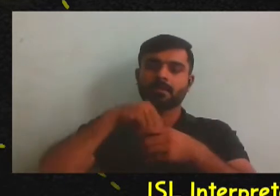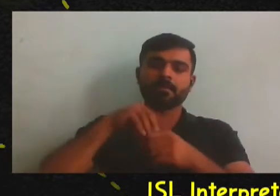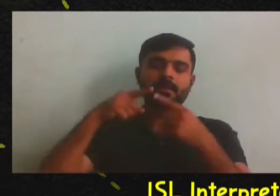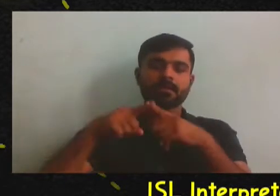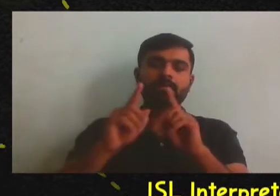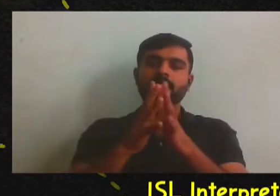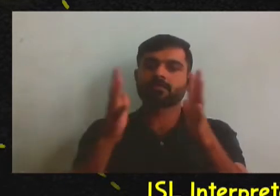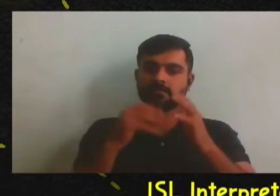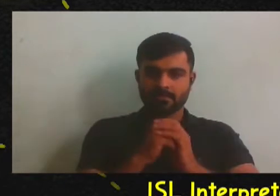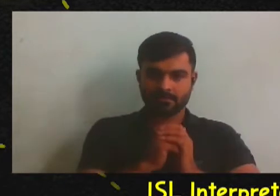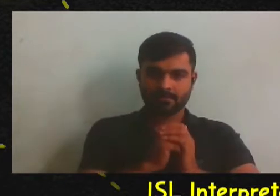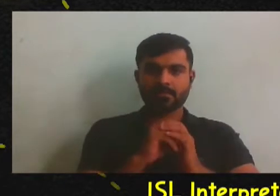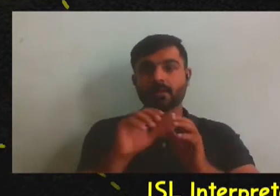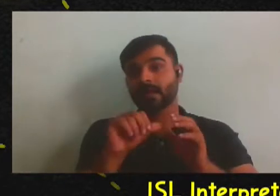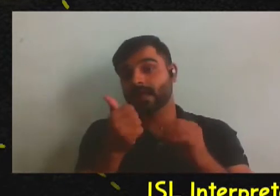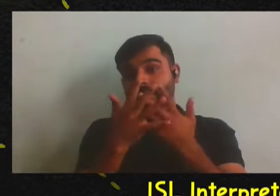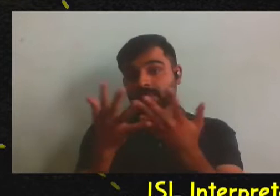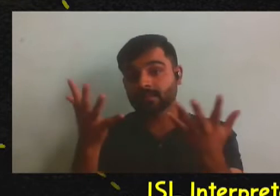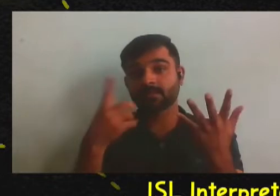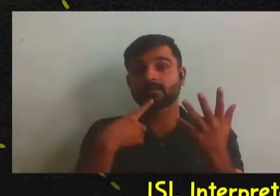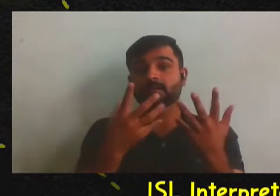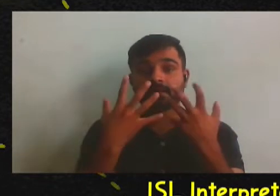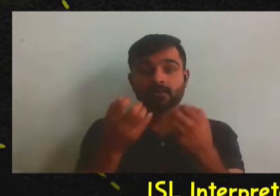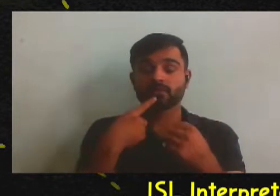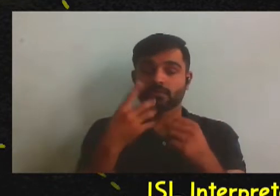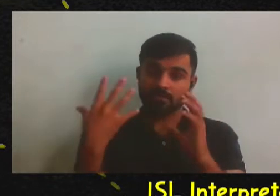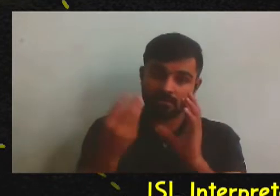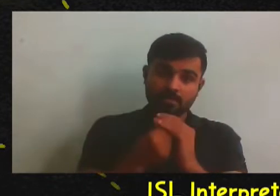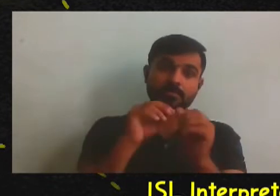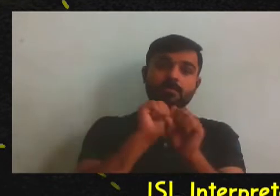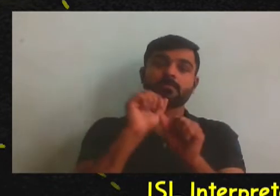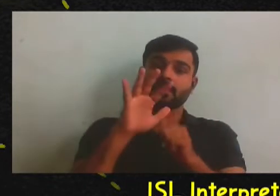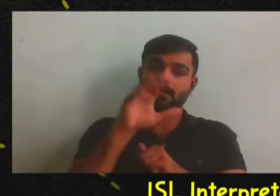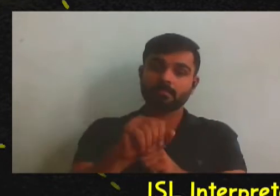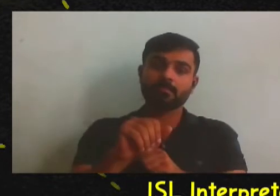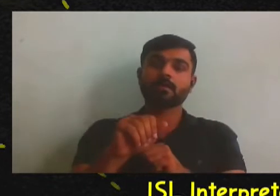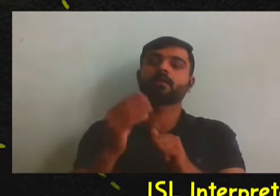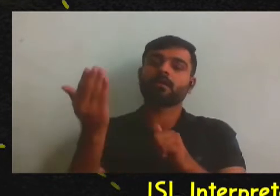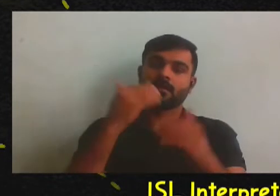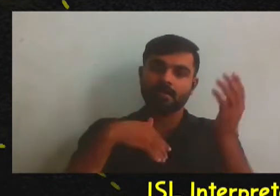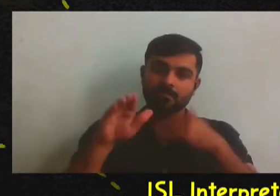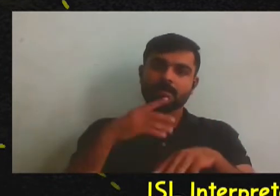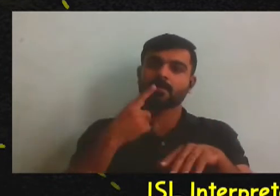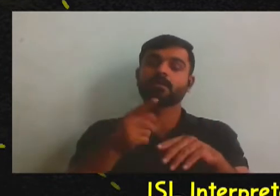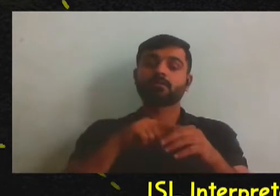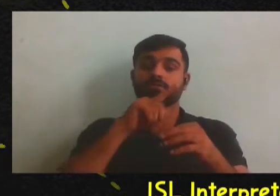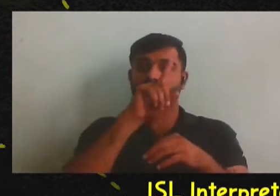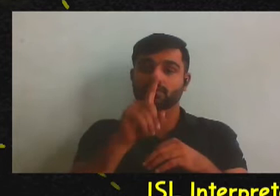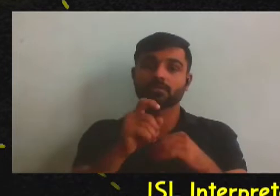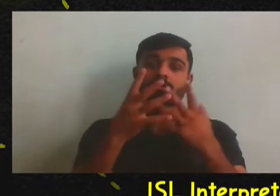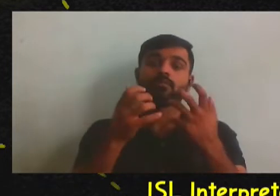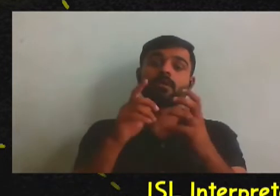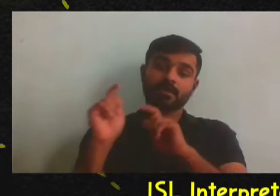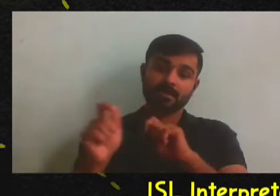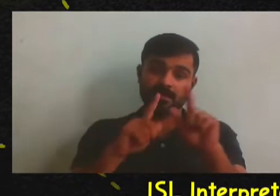so much. The other thing I want to say is that we are able to access when calls are coming. So to our Sawal Jawab channel,